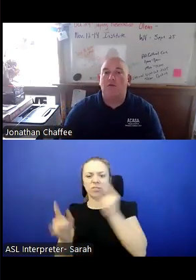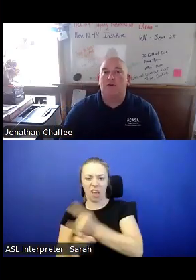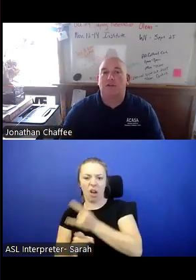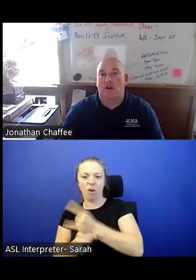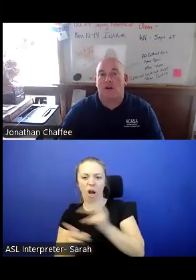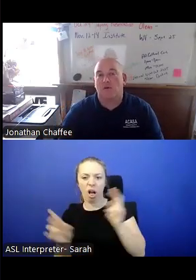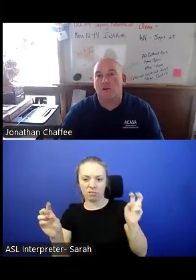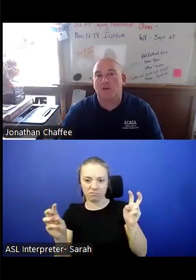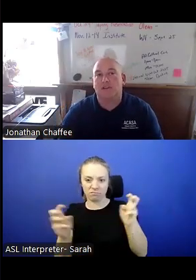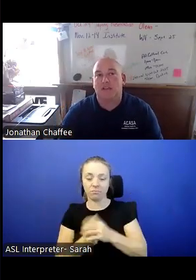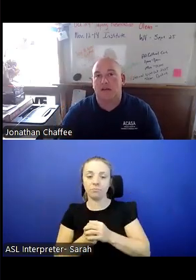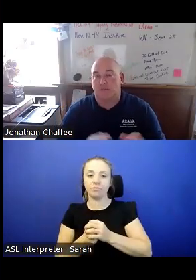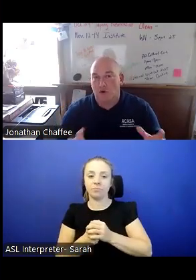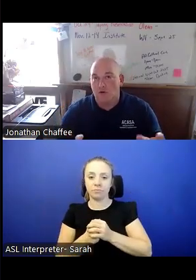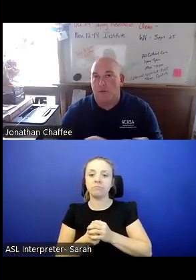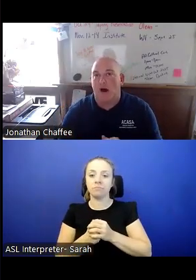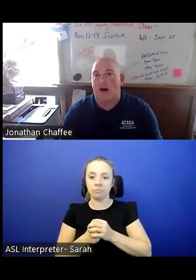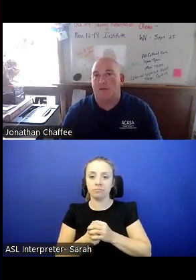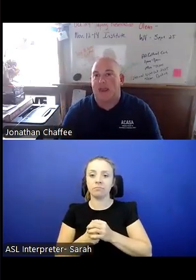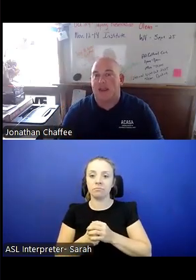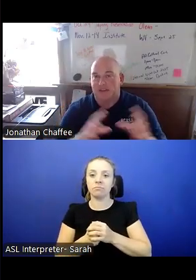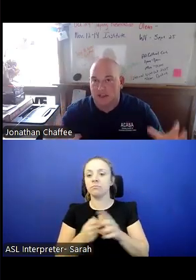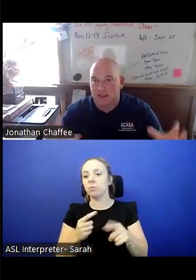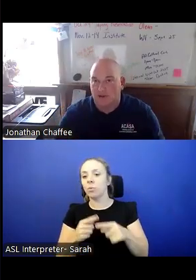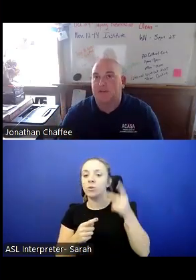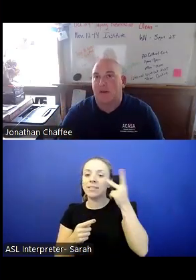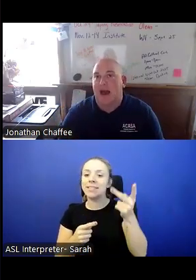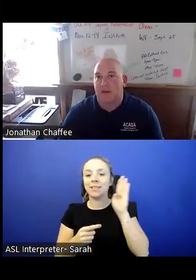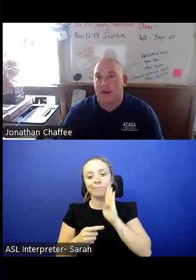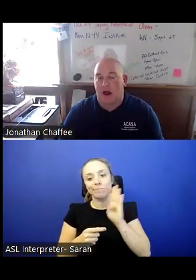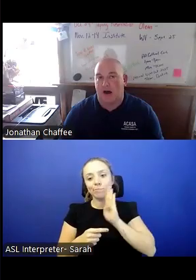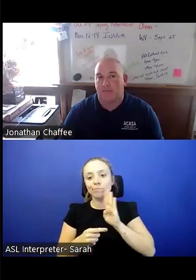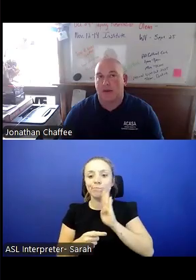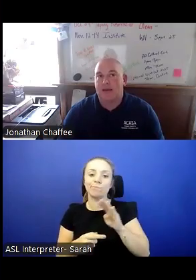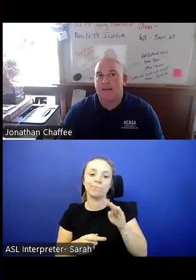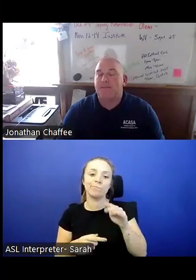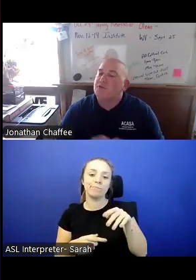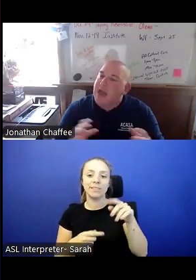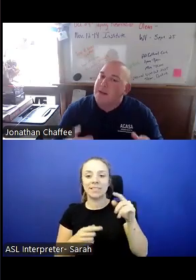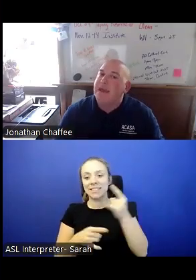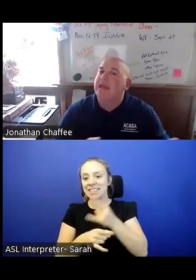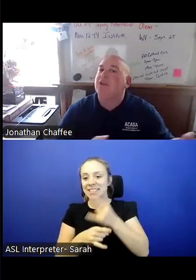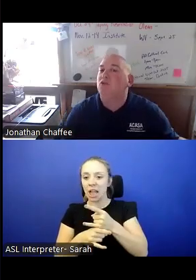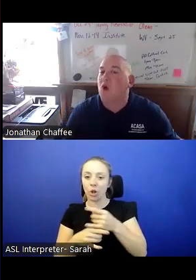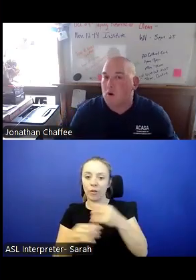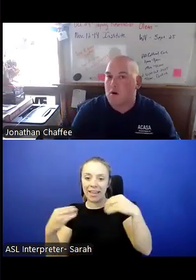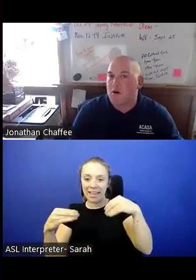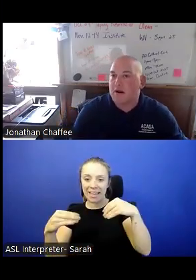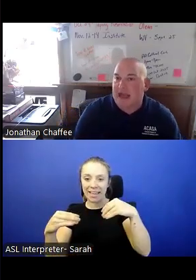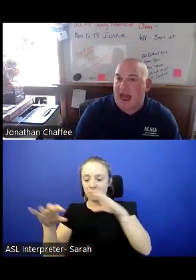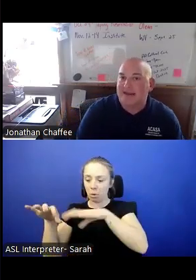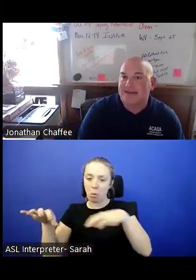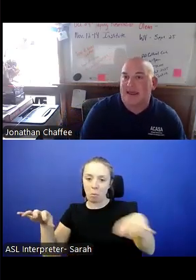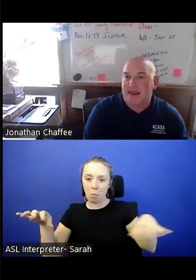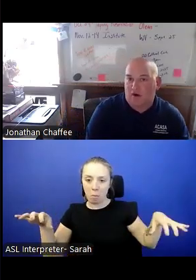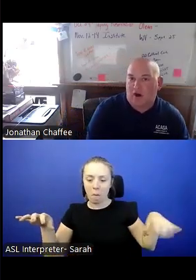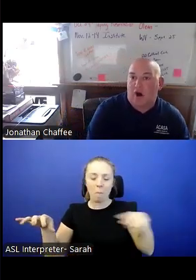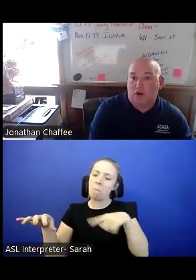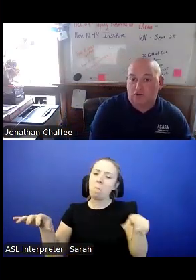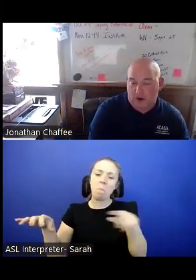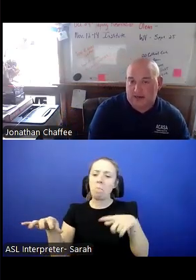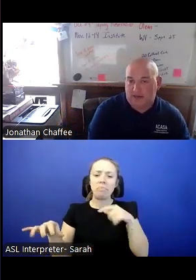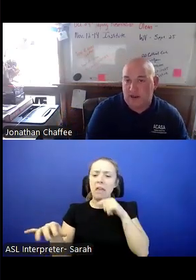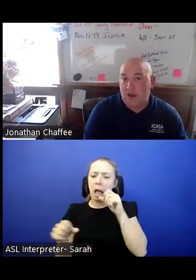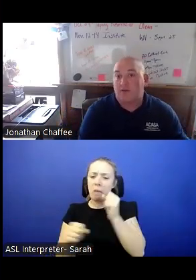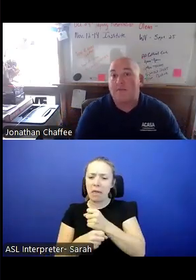When you see brew pubs and distilleries popping up, they're not making lower content